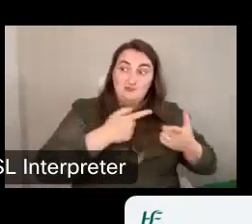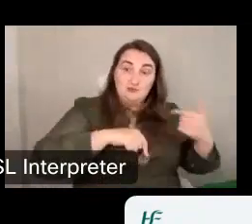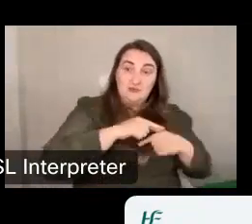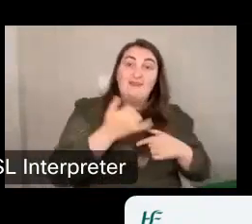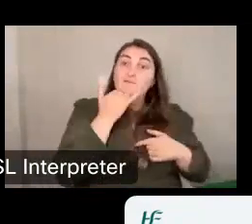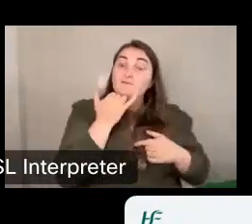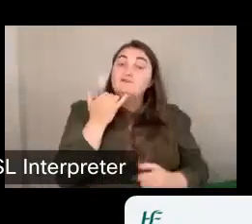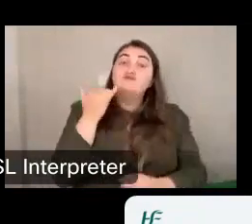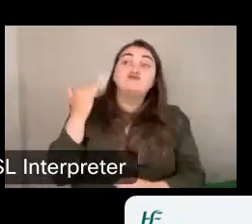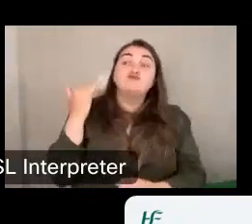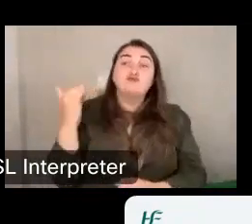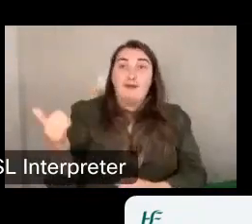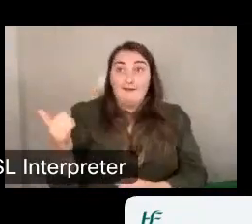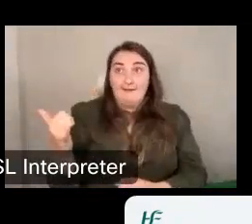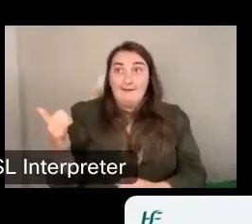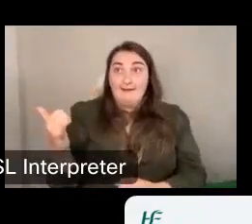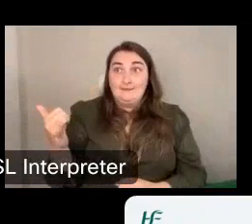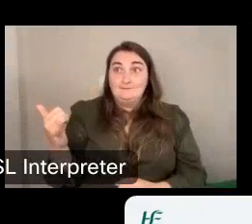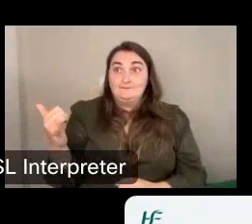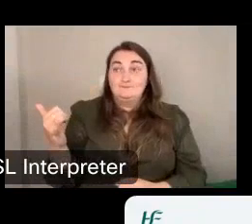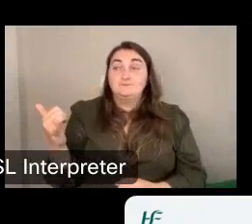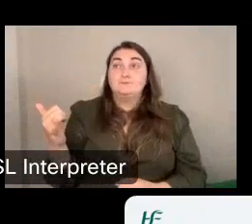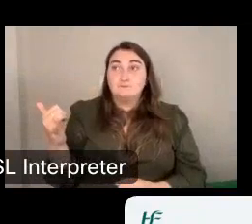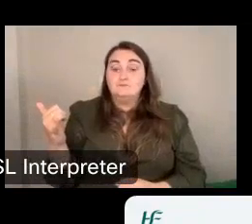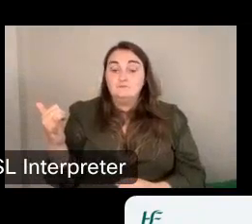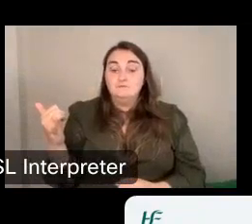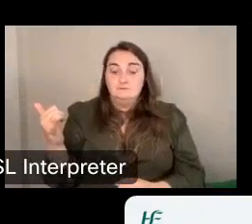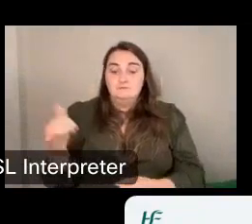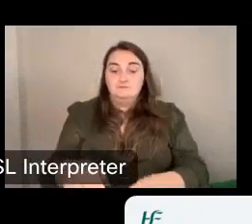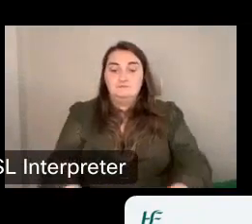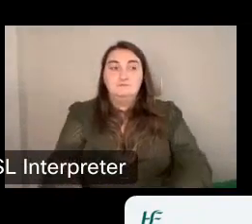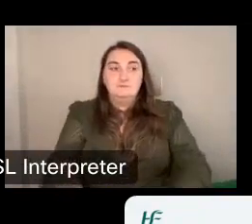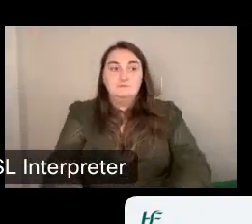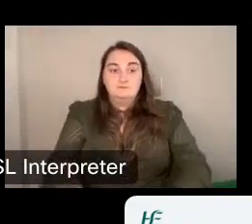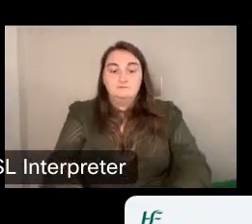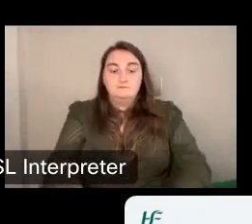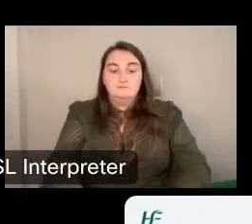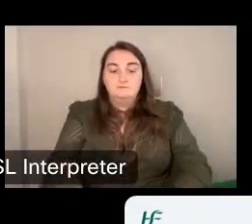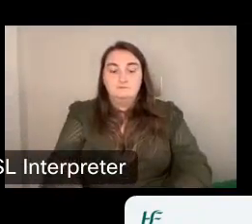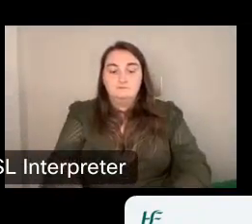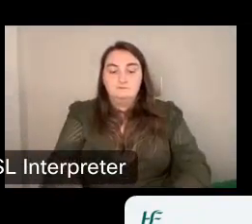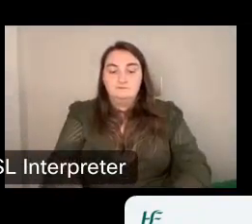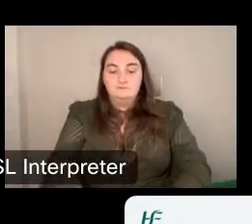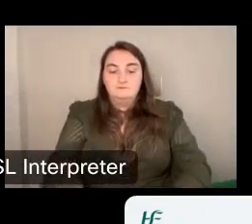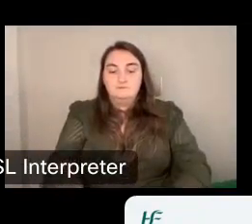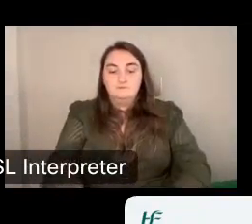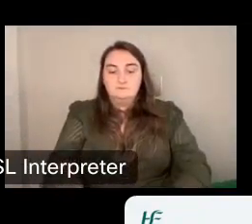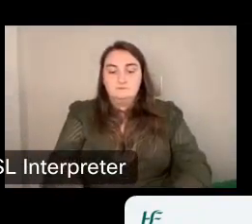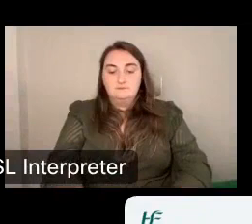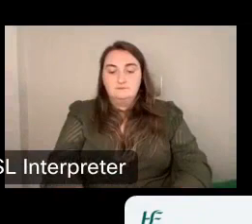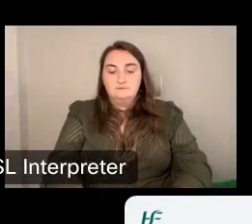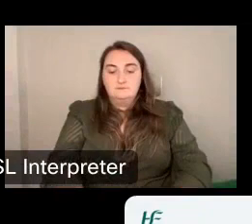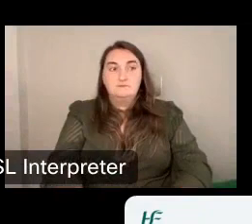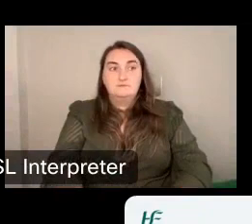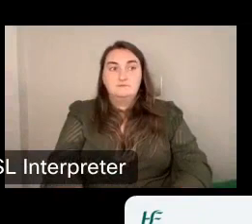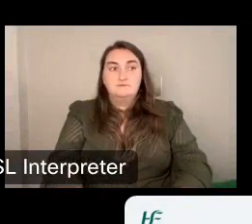ring the staff counselling line, say in the evening or at night time, there is a counsellor available.